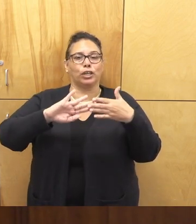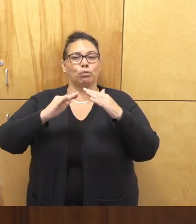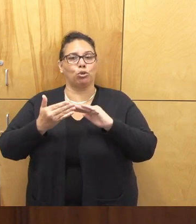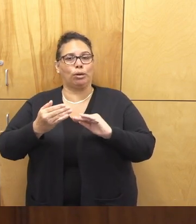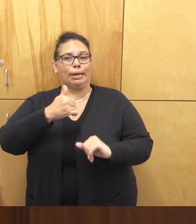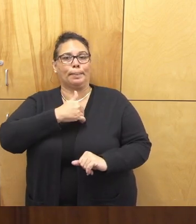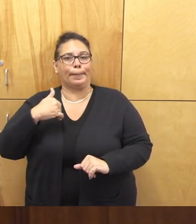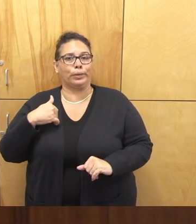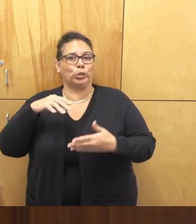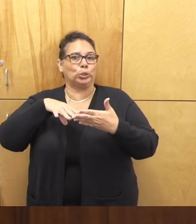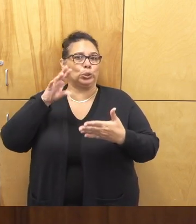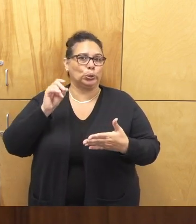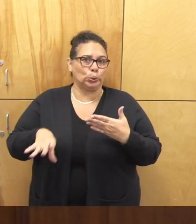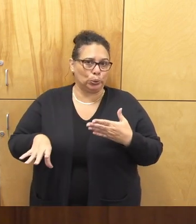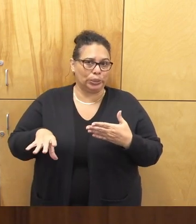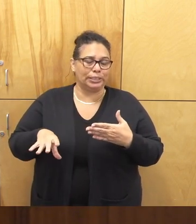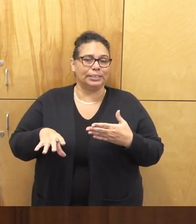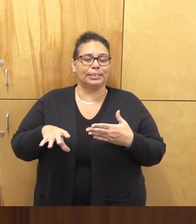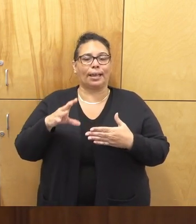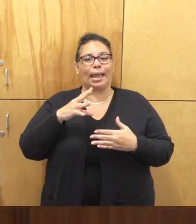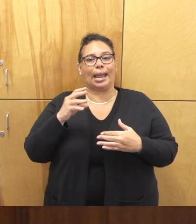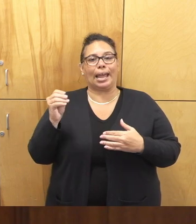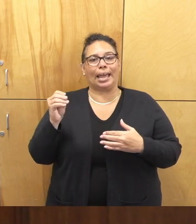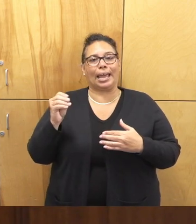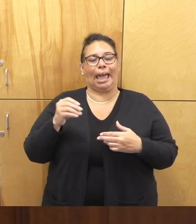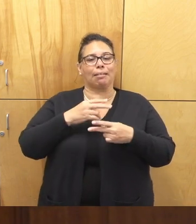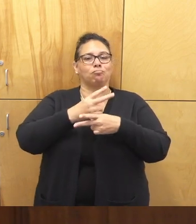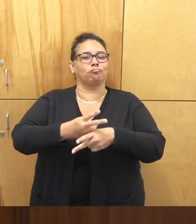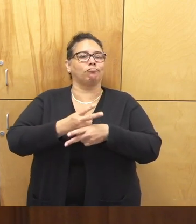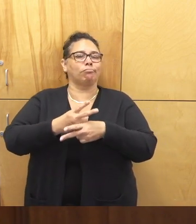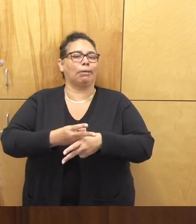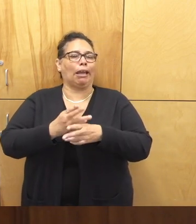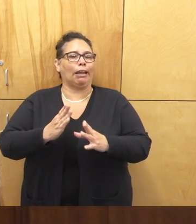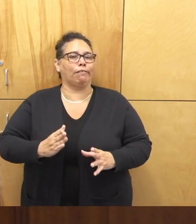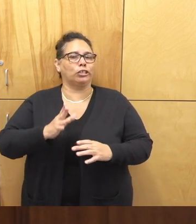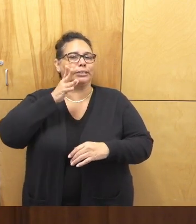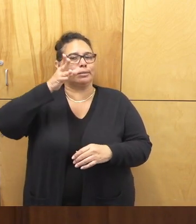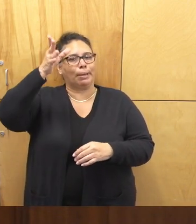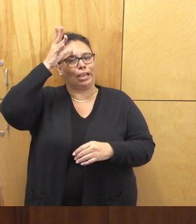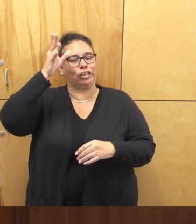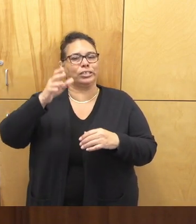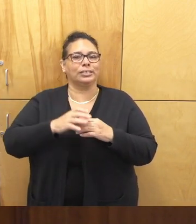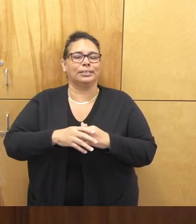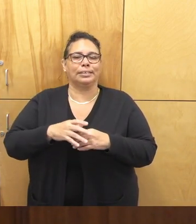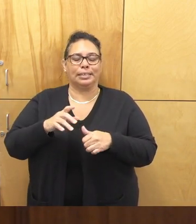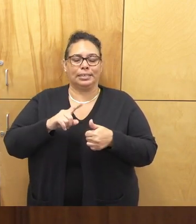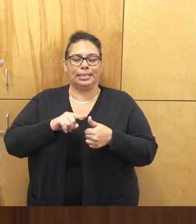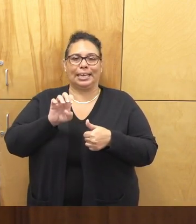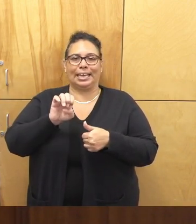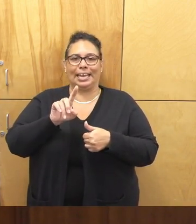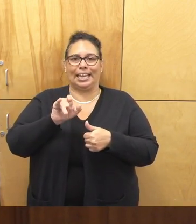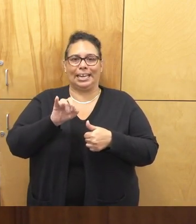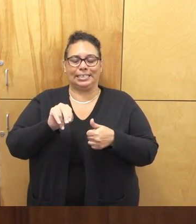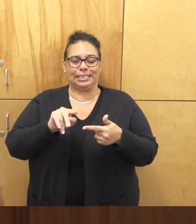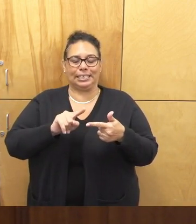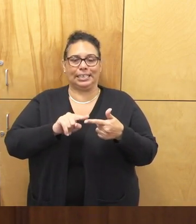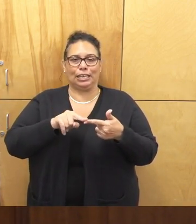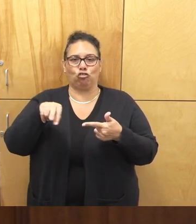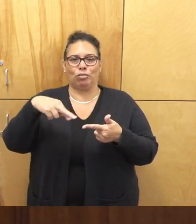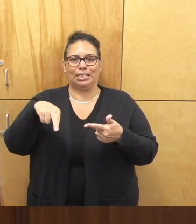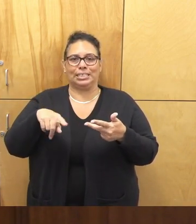members, students, and caregivers and parents that came out. So I've been at Edison, Renaissance, Stevenson,